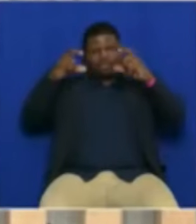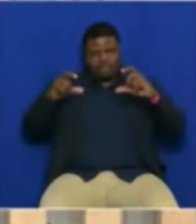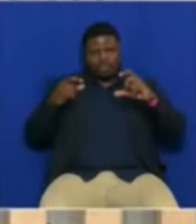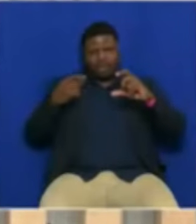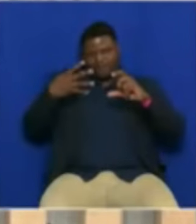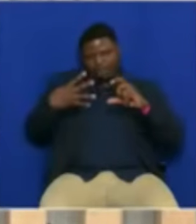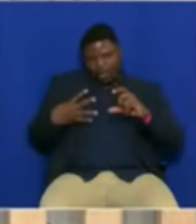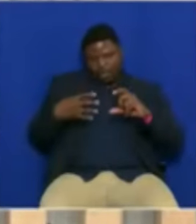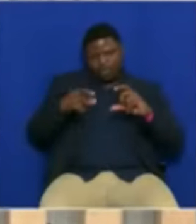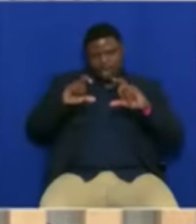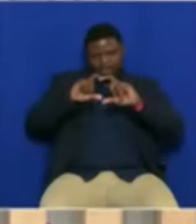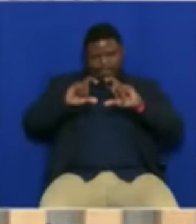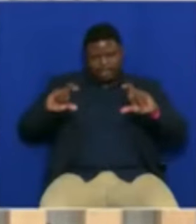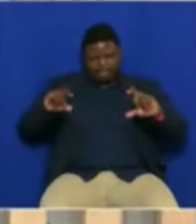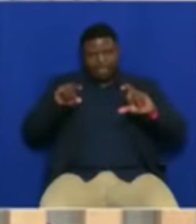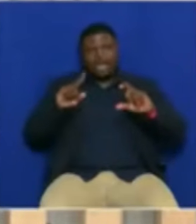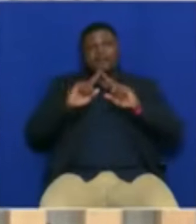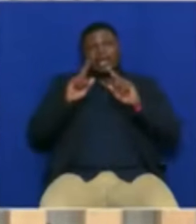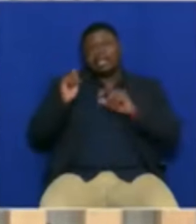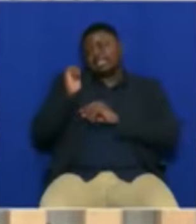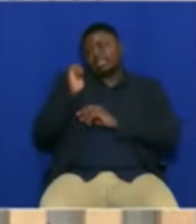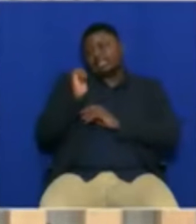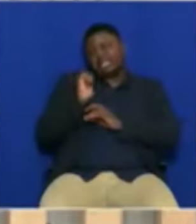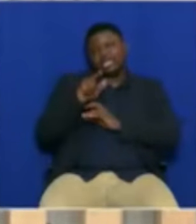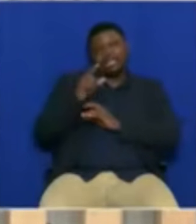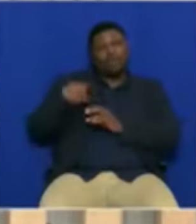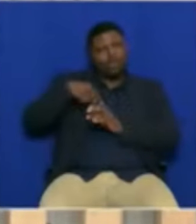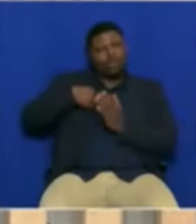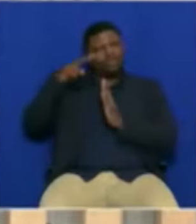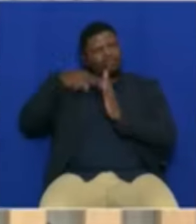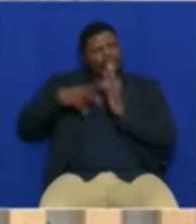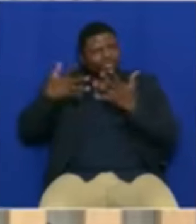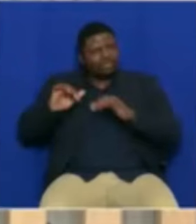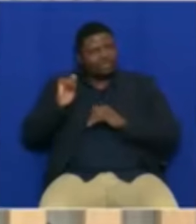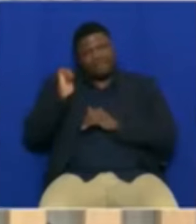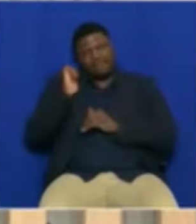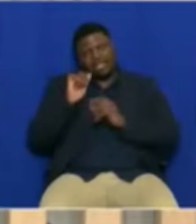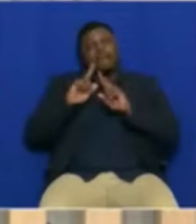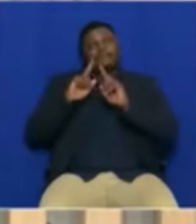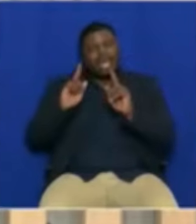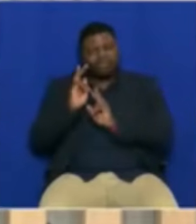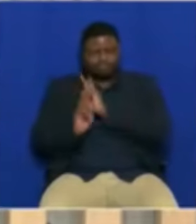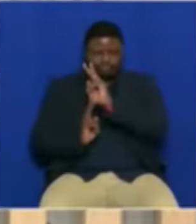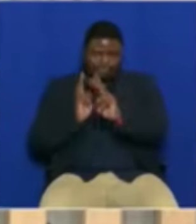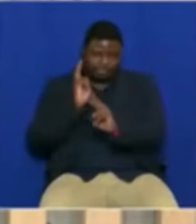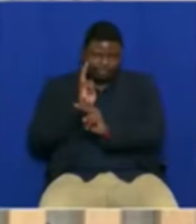yesterday, just to remind ourselves. If you have it close by, you can look at it.